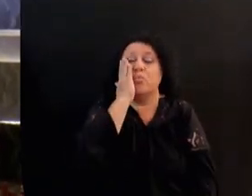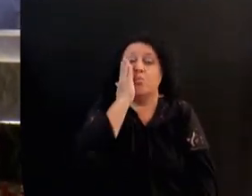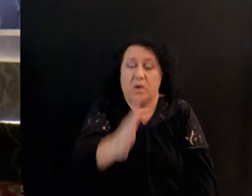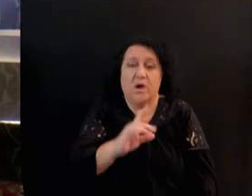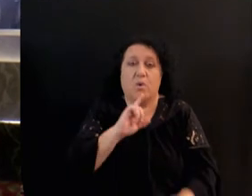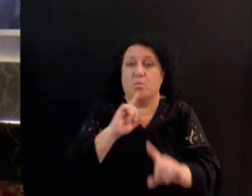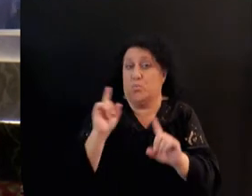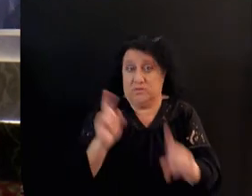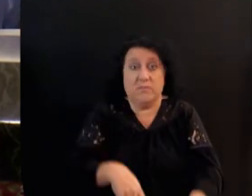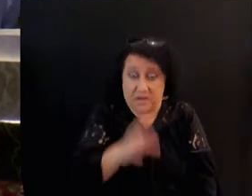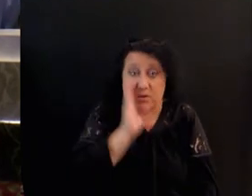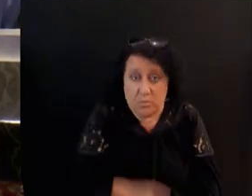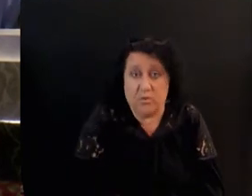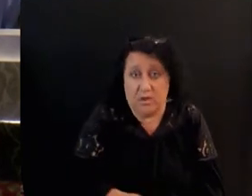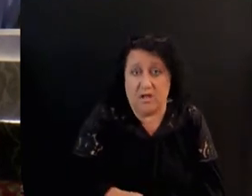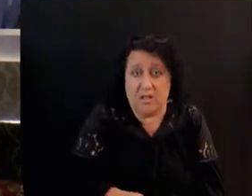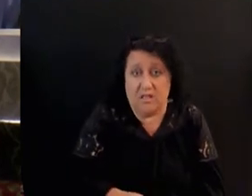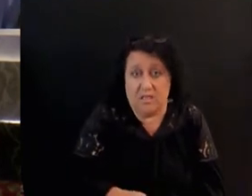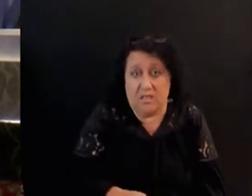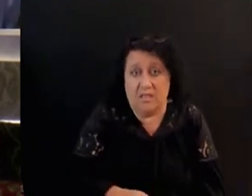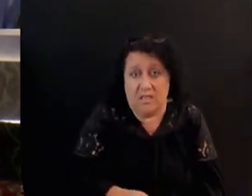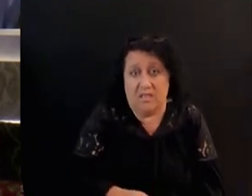God will